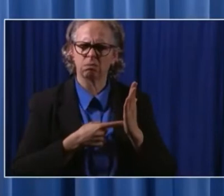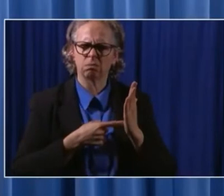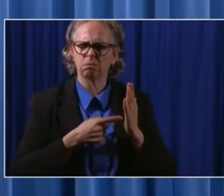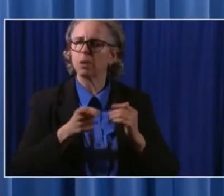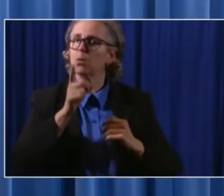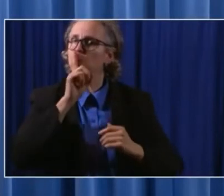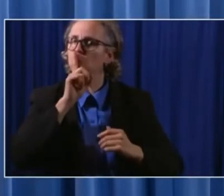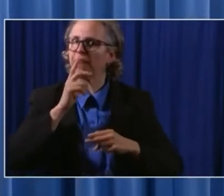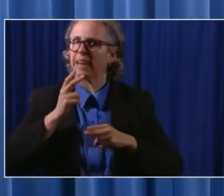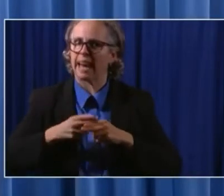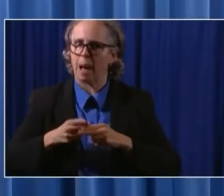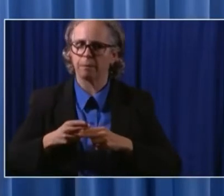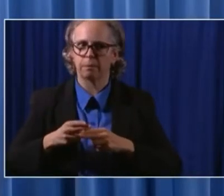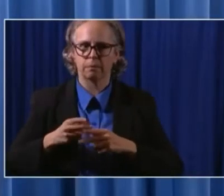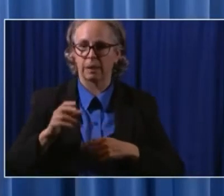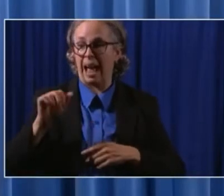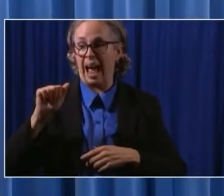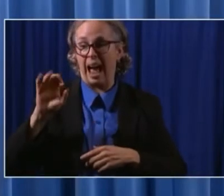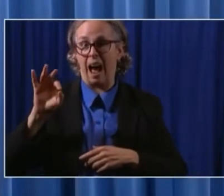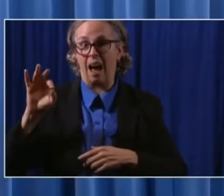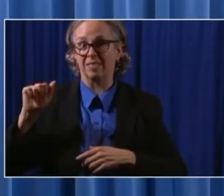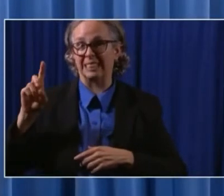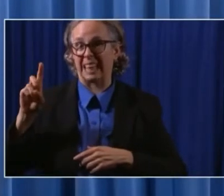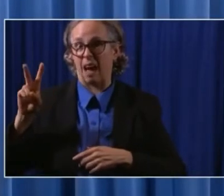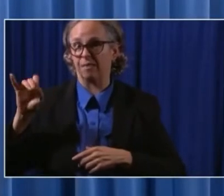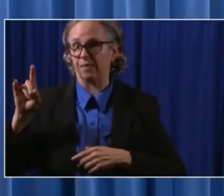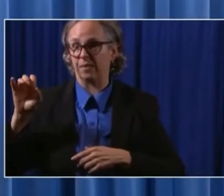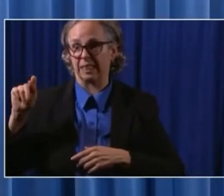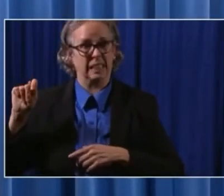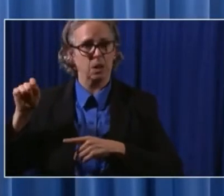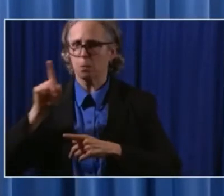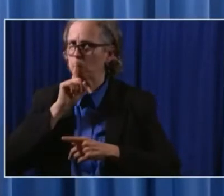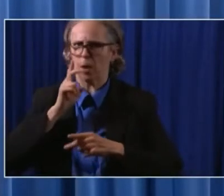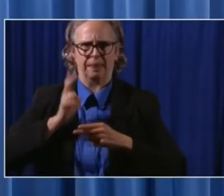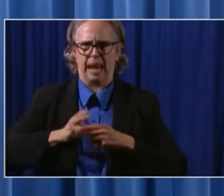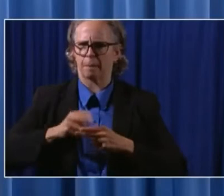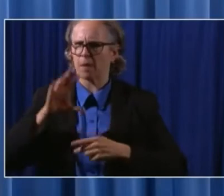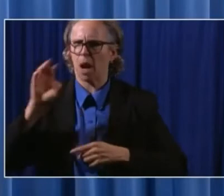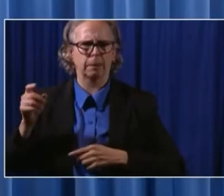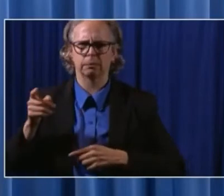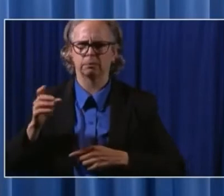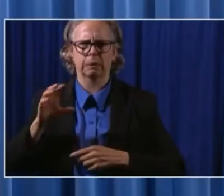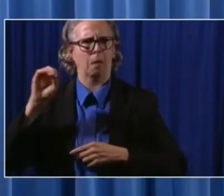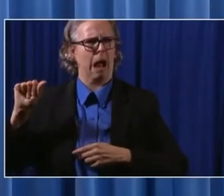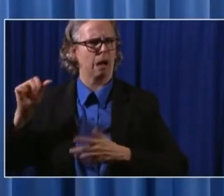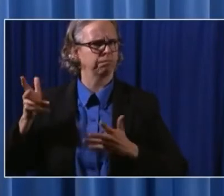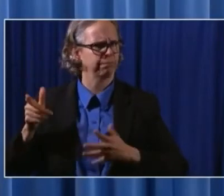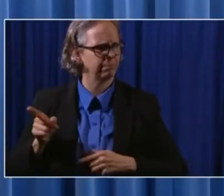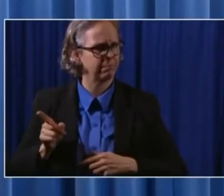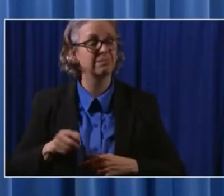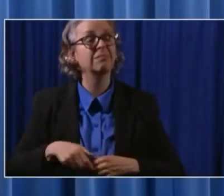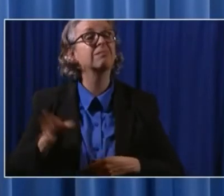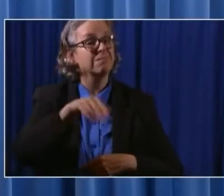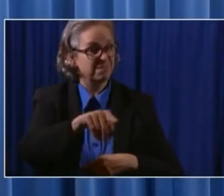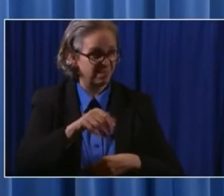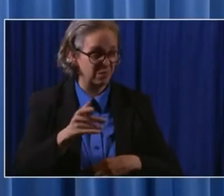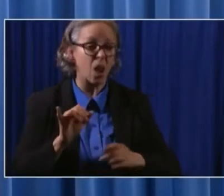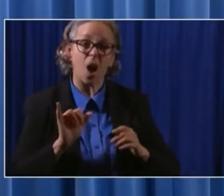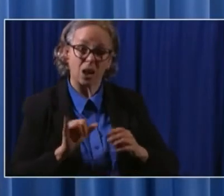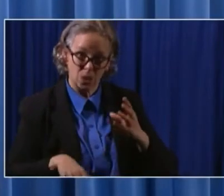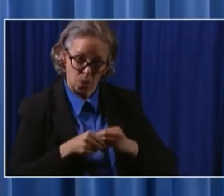affidavit. It would appear that First Energy's name is in there. Also, First Energy, the spinoff